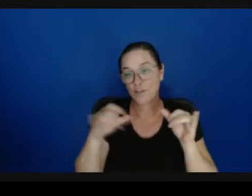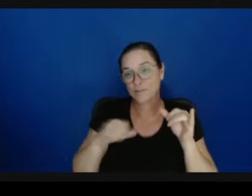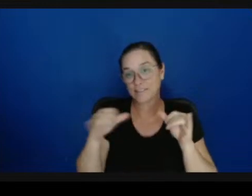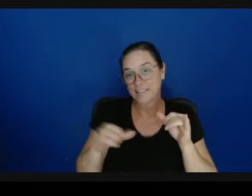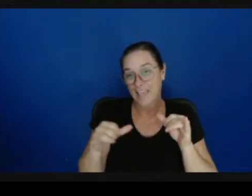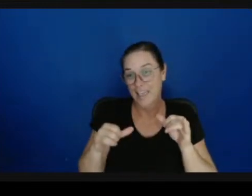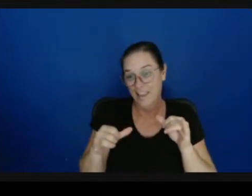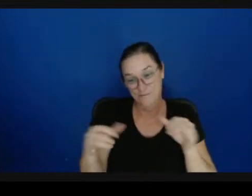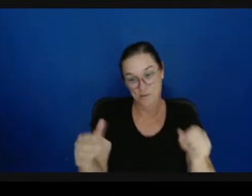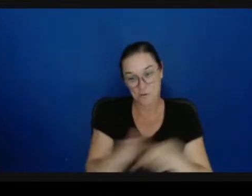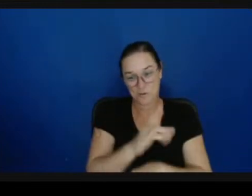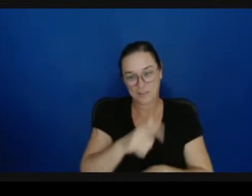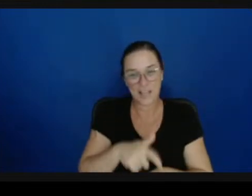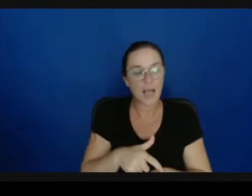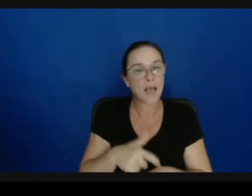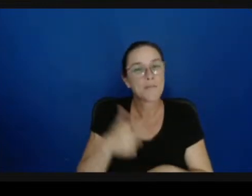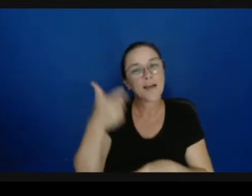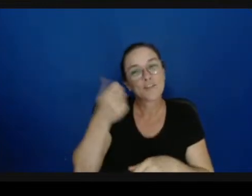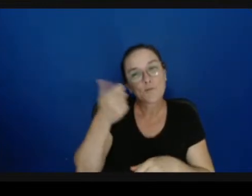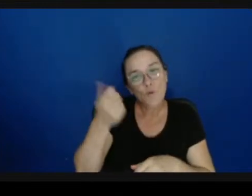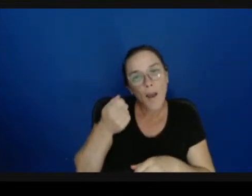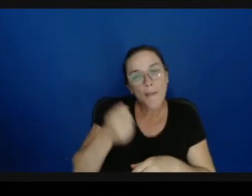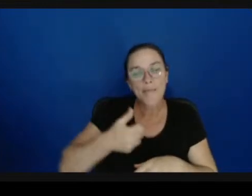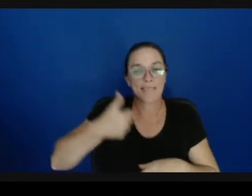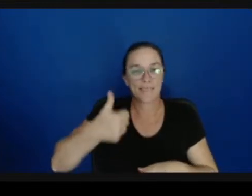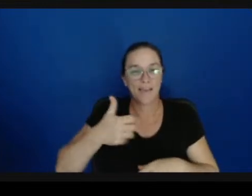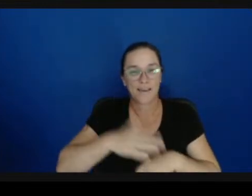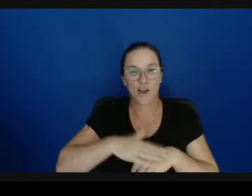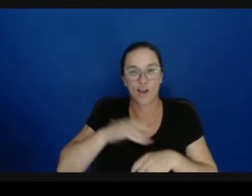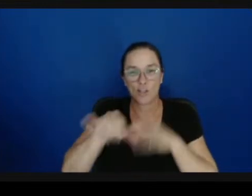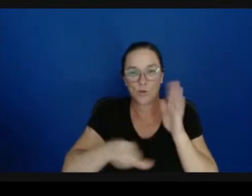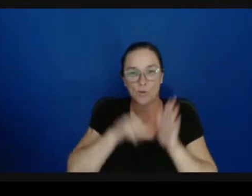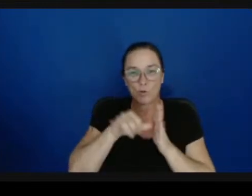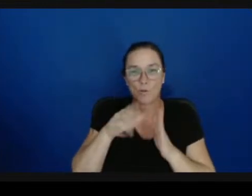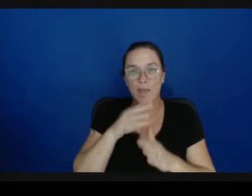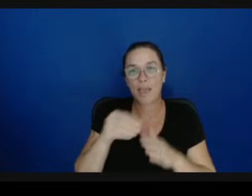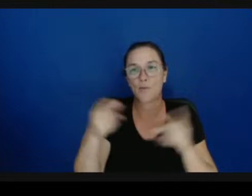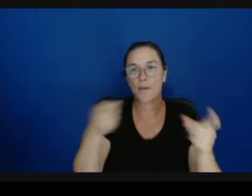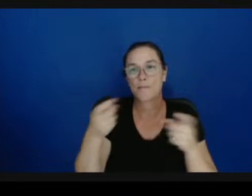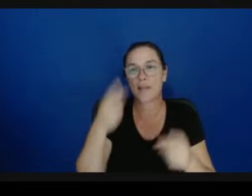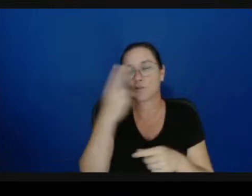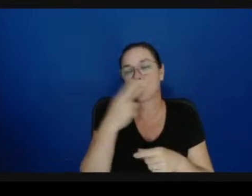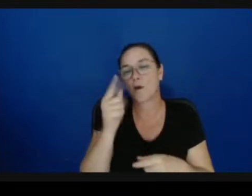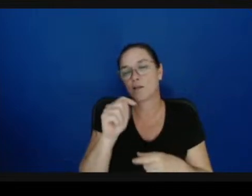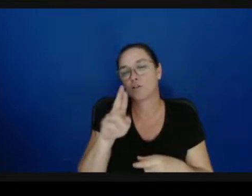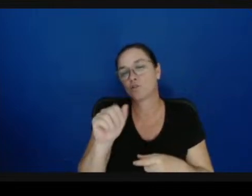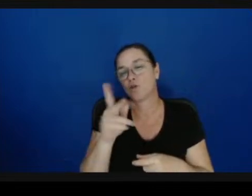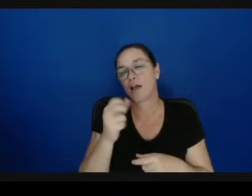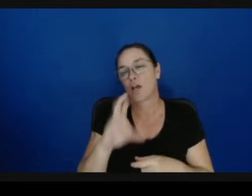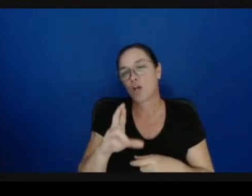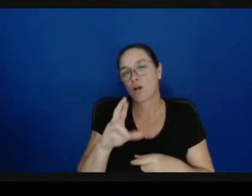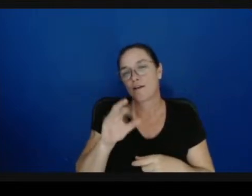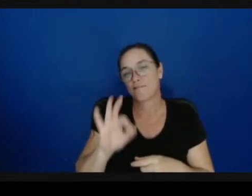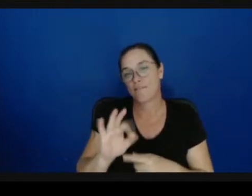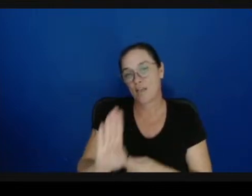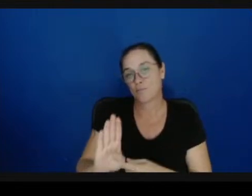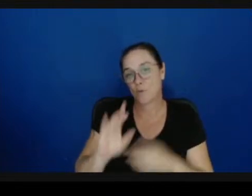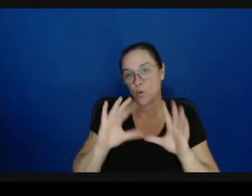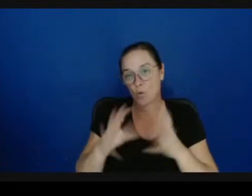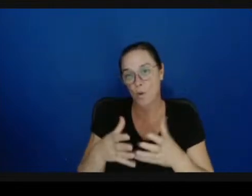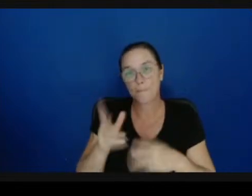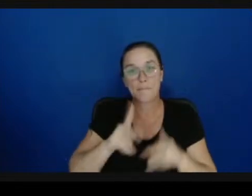subscribing. It's free on YouTube. And we also manage the Hawaii Tracker Facebook group, where a bunch of people are posting images,